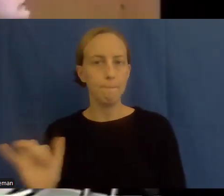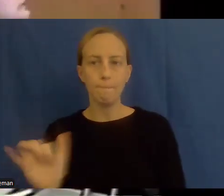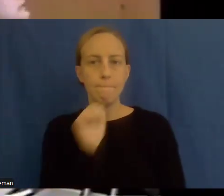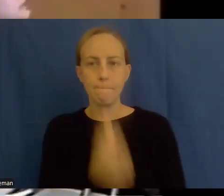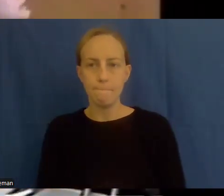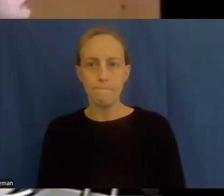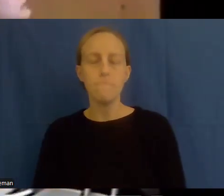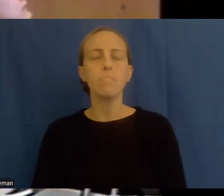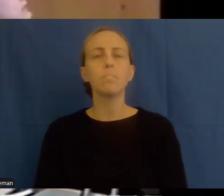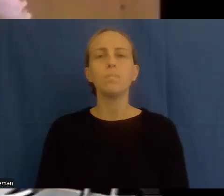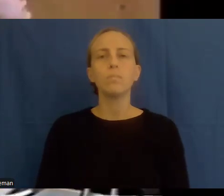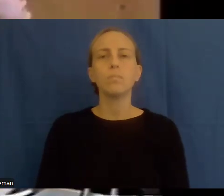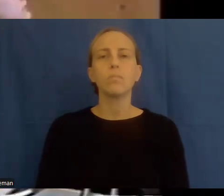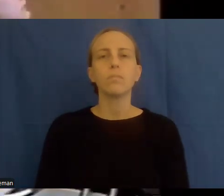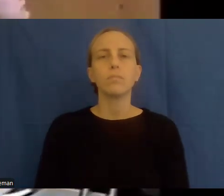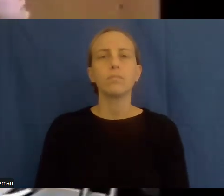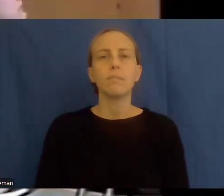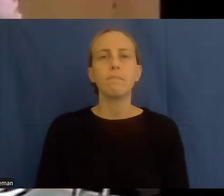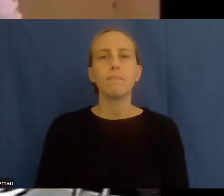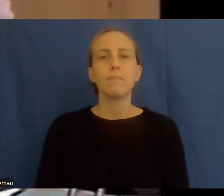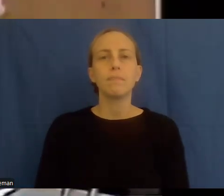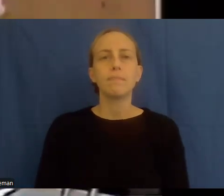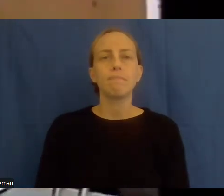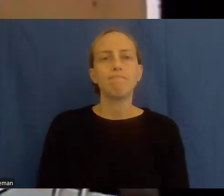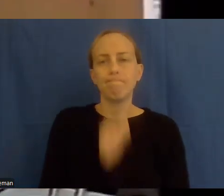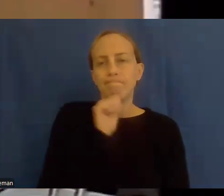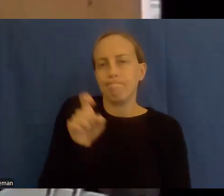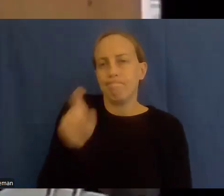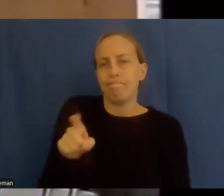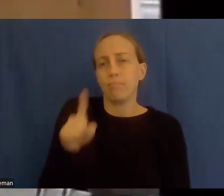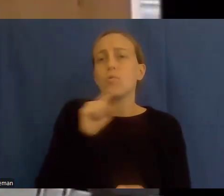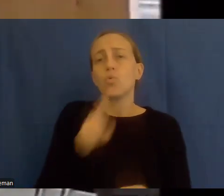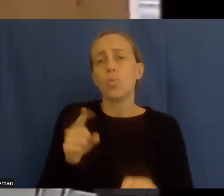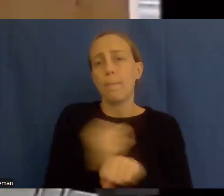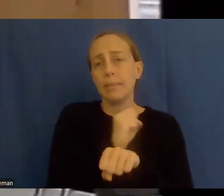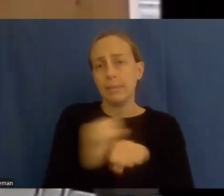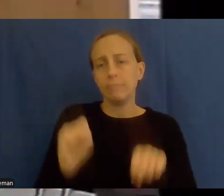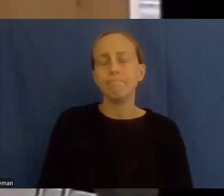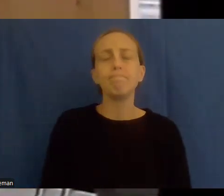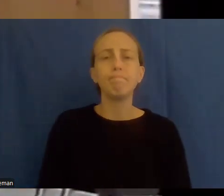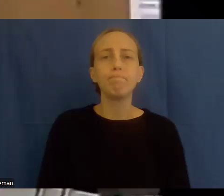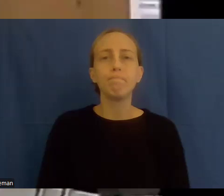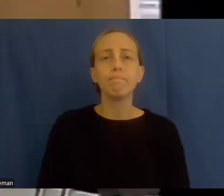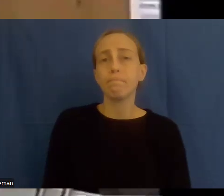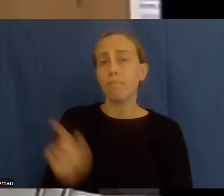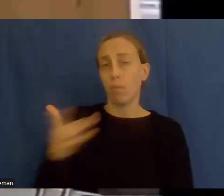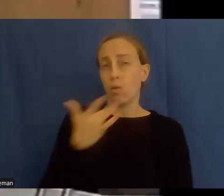too. It doesn't necessarily have to be so. And they do have certain things that they prefer to